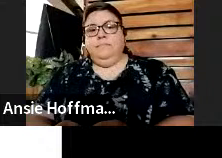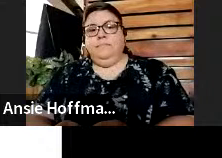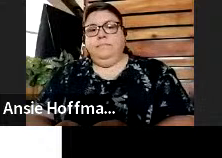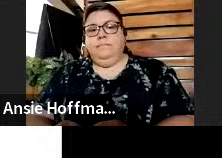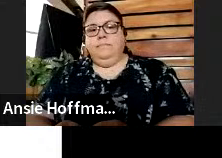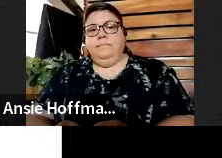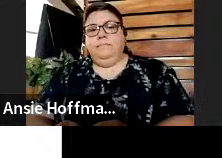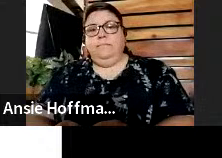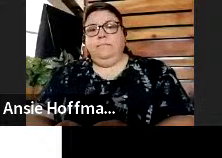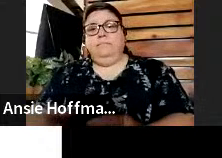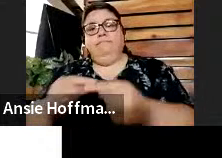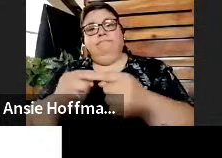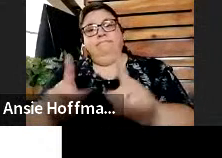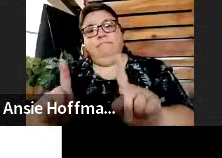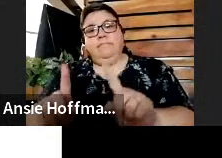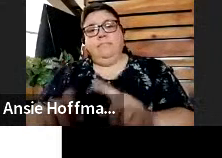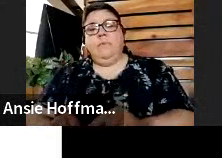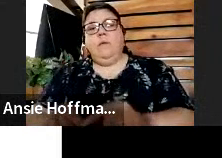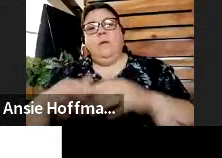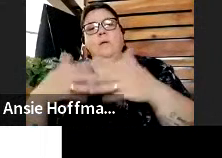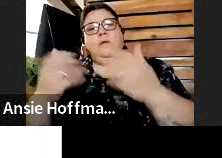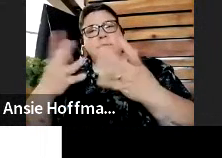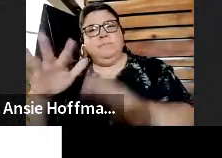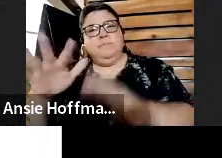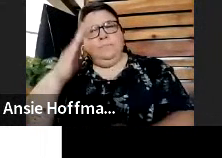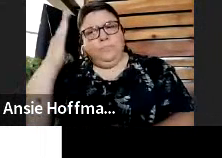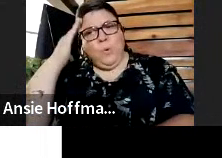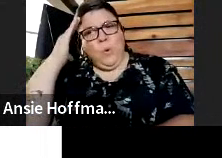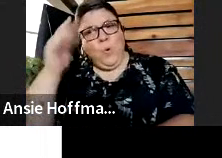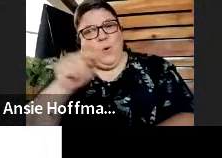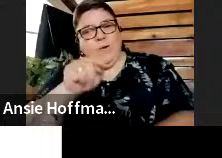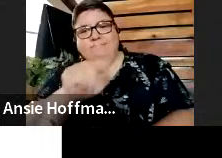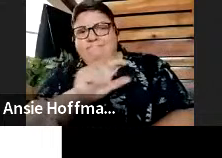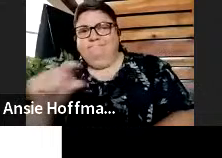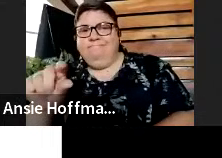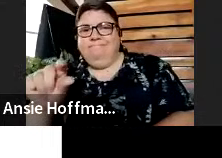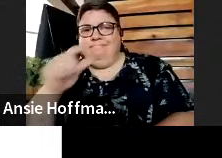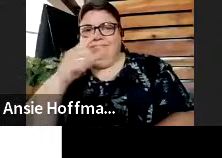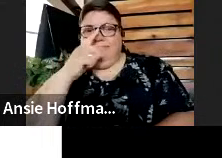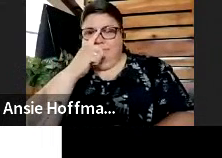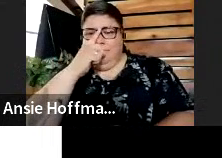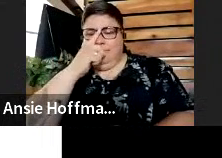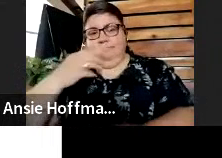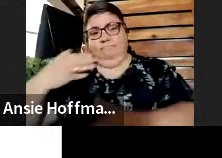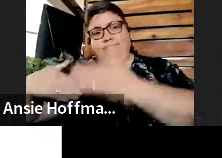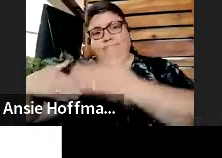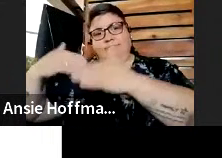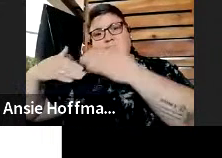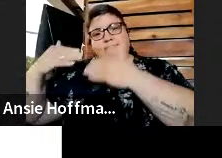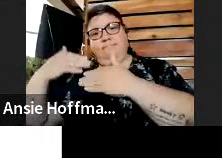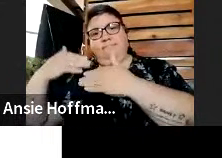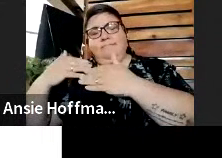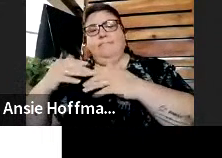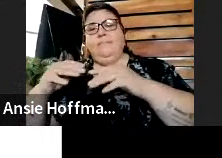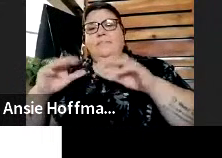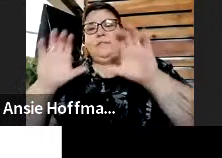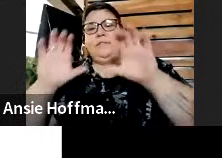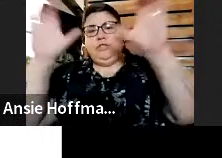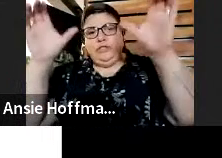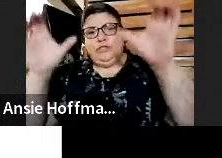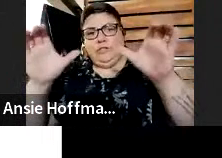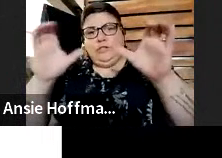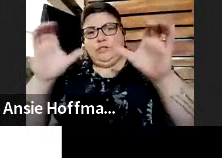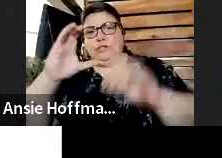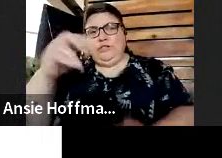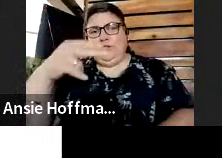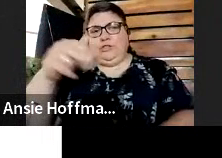Ladies and gentlemen, most of you might be familiar with the recently published Service Charter by SARS. For those of